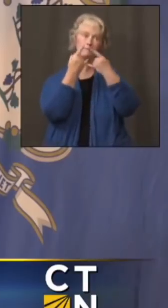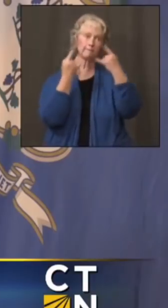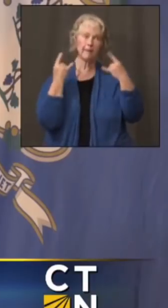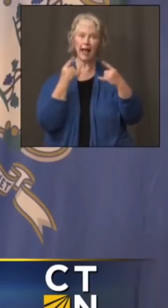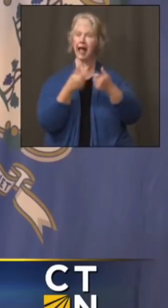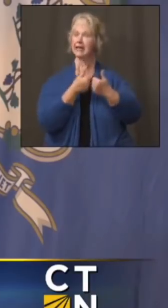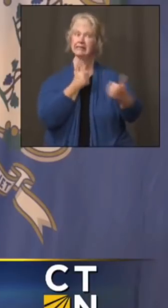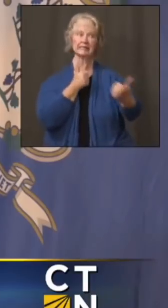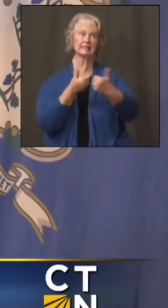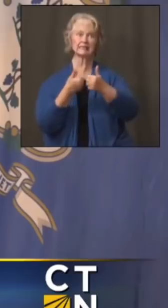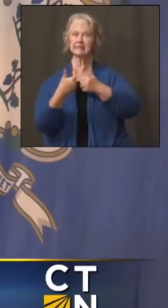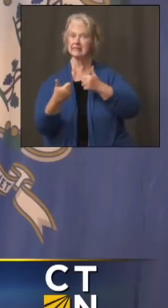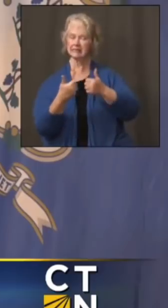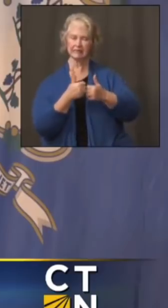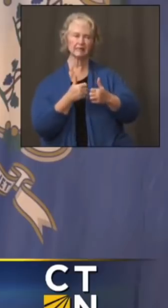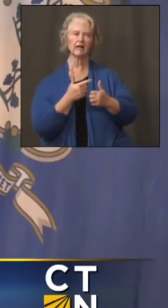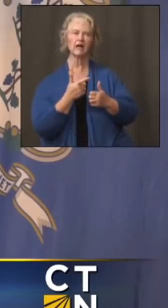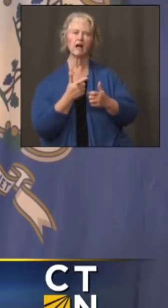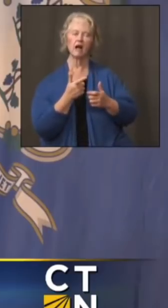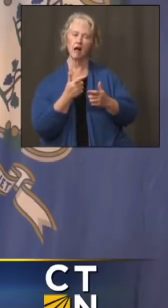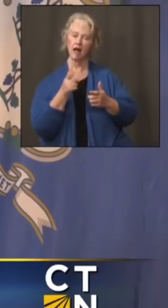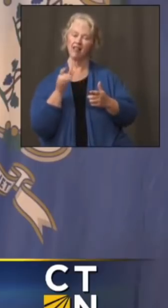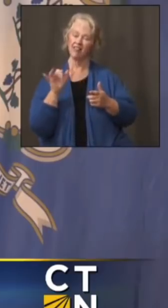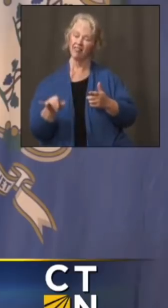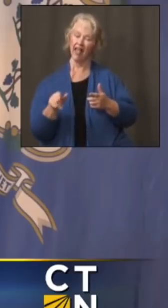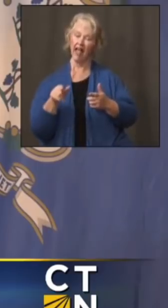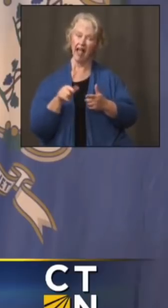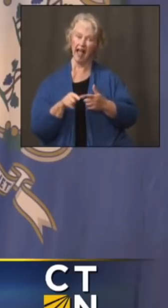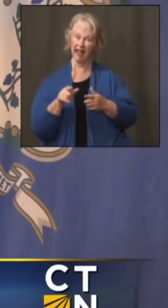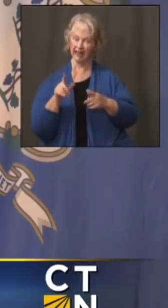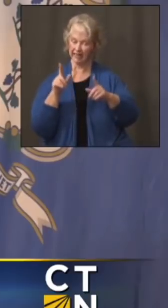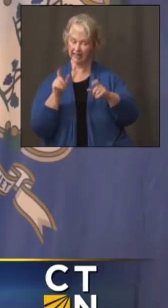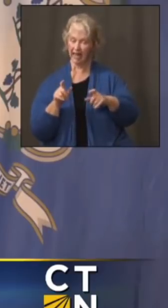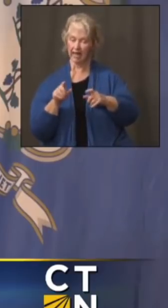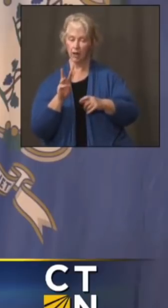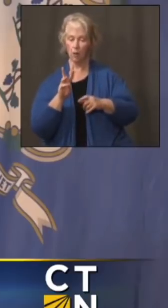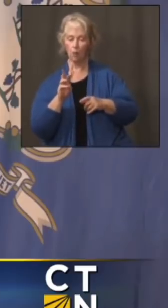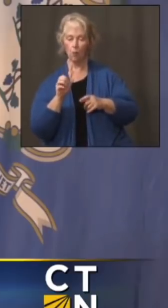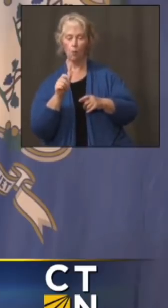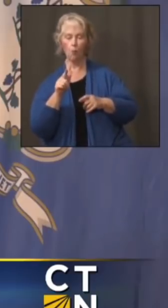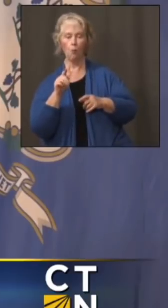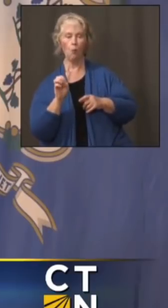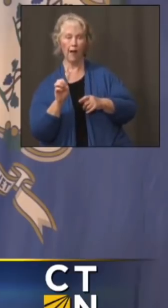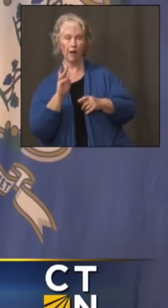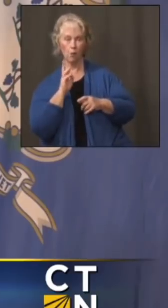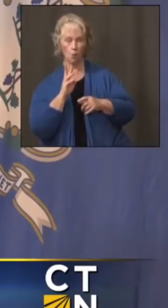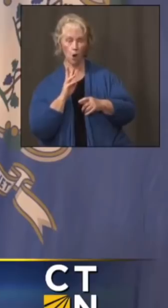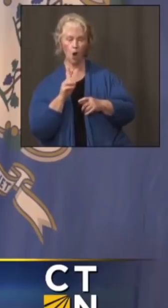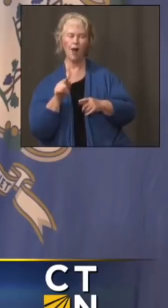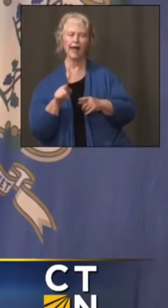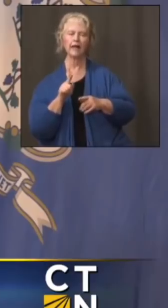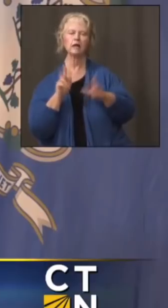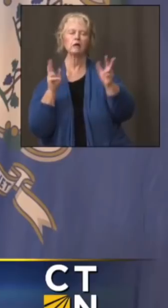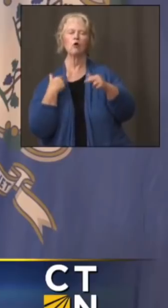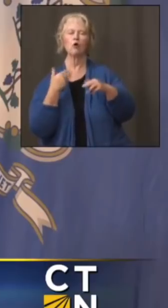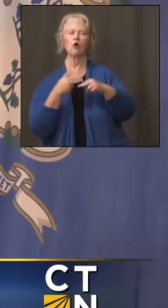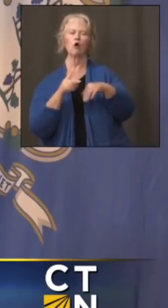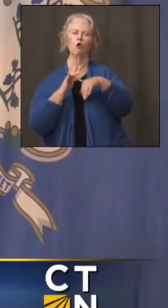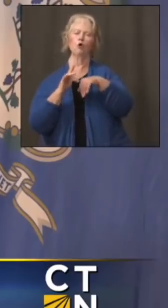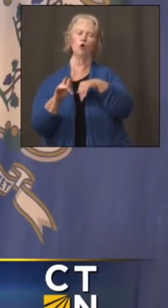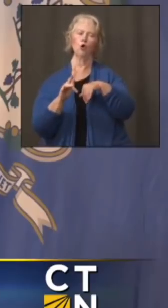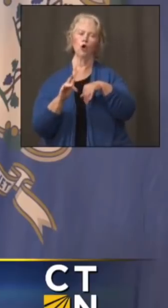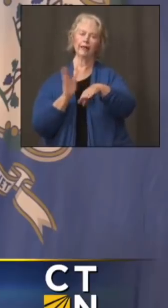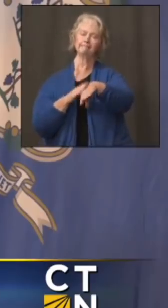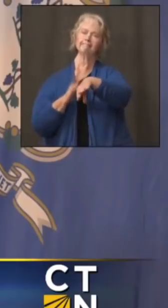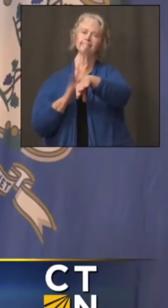we can give you a highlight based upon the wastewater early radar system. That has had a real impact in keeping people close to